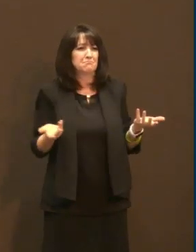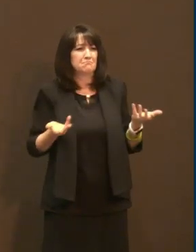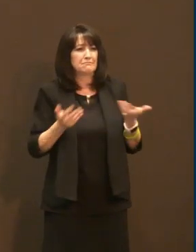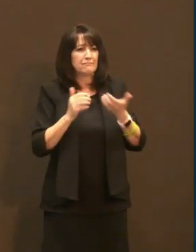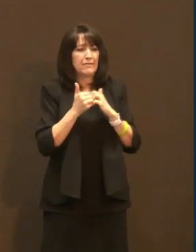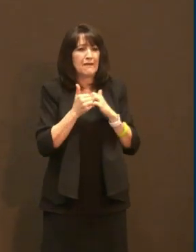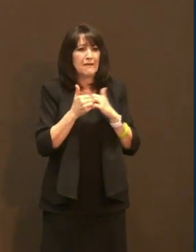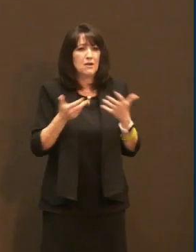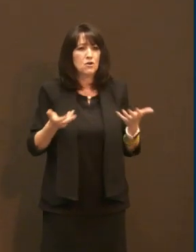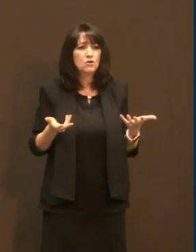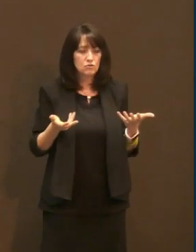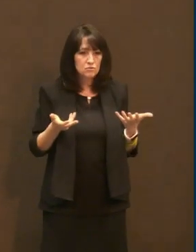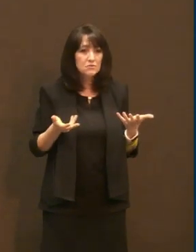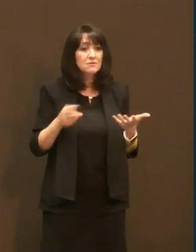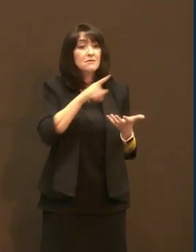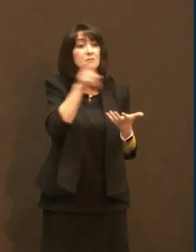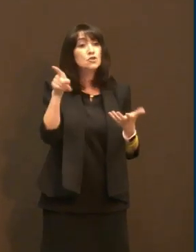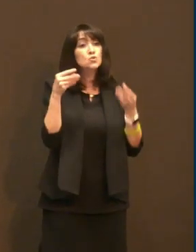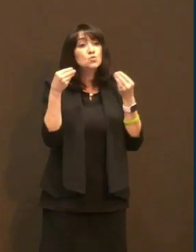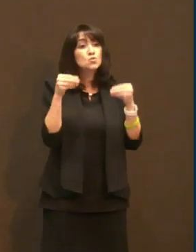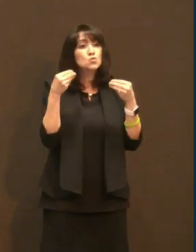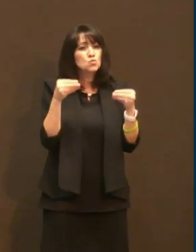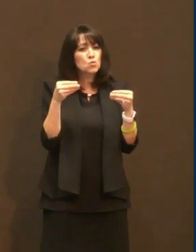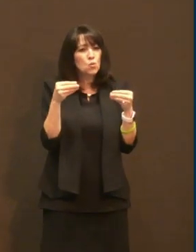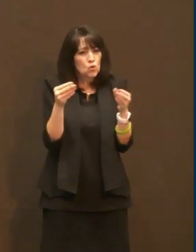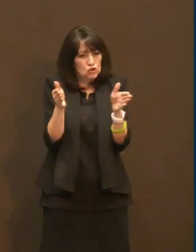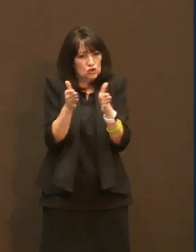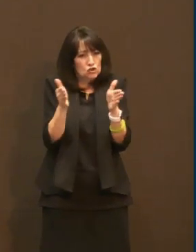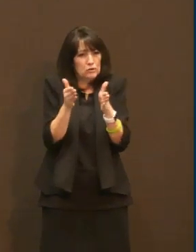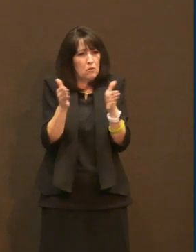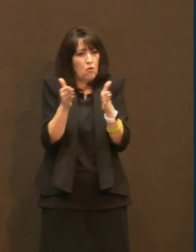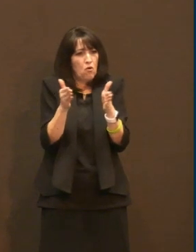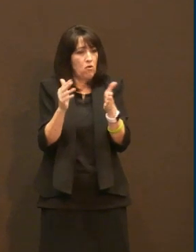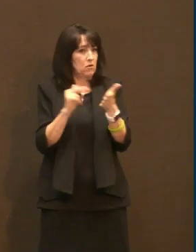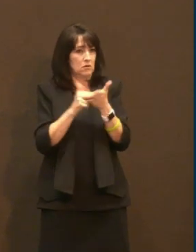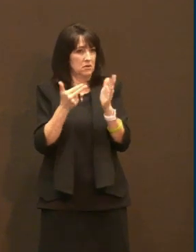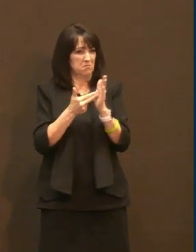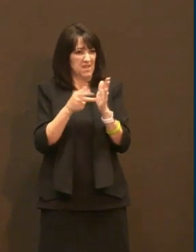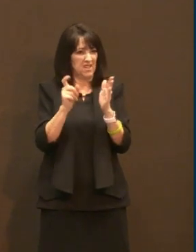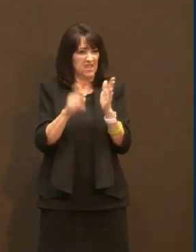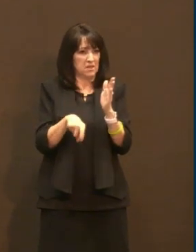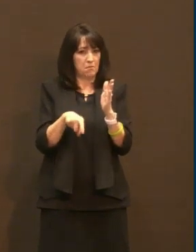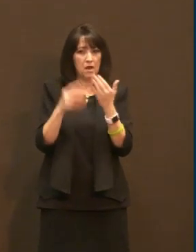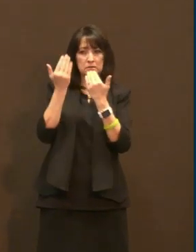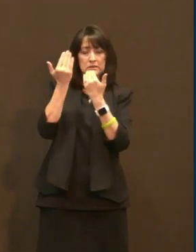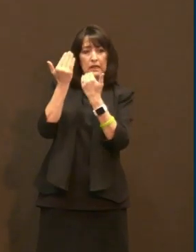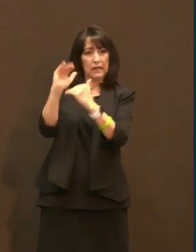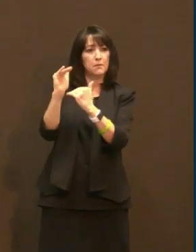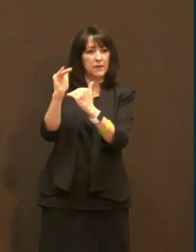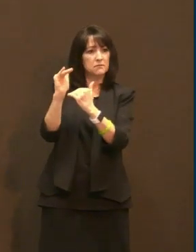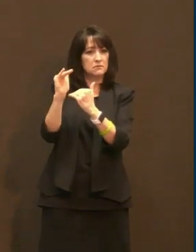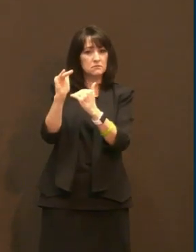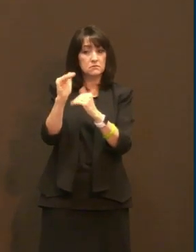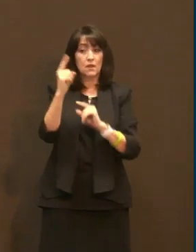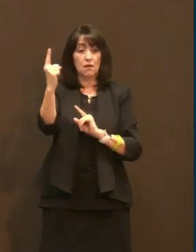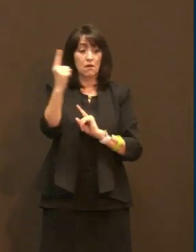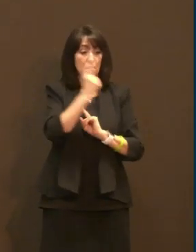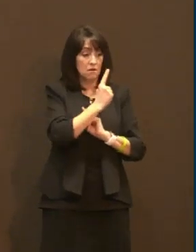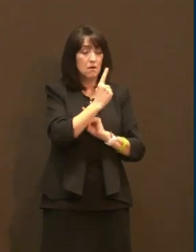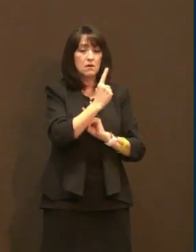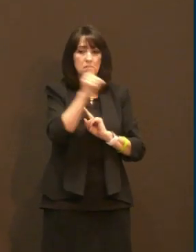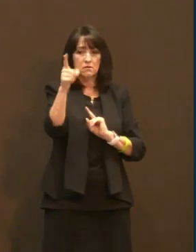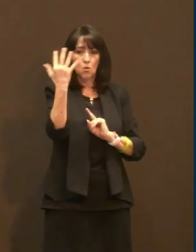the store at any given time. I was out at one of the big box stores over the weekend, had to wait in line for about a half hour